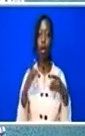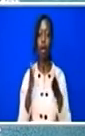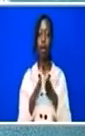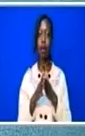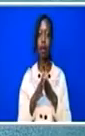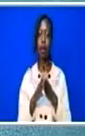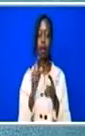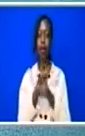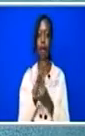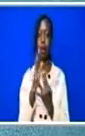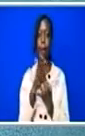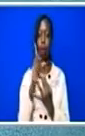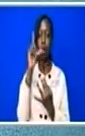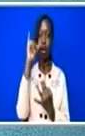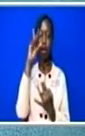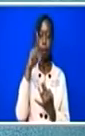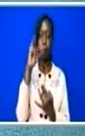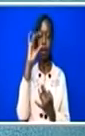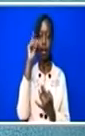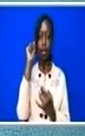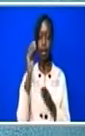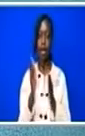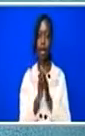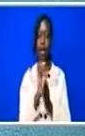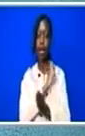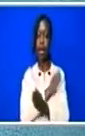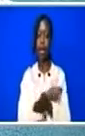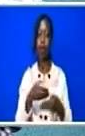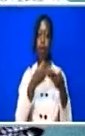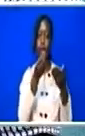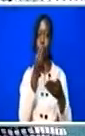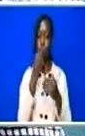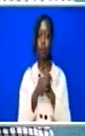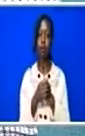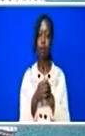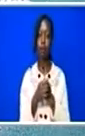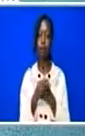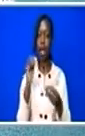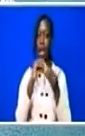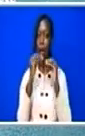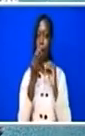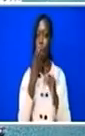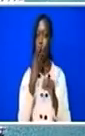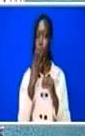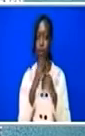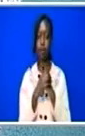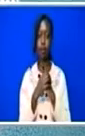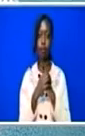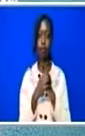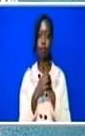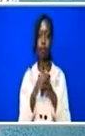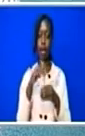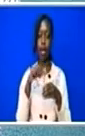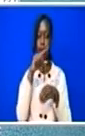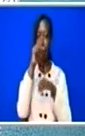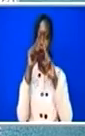between lipids and carbohydrates. Very good. It's the amount of oxygen. Yes. Okay. So ordinarily in exams you find students